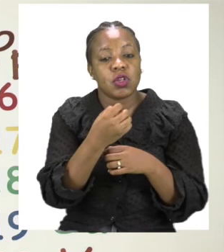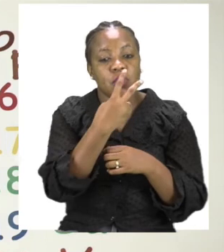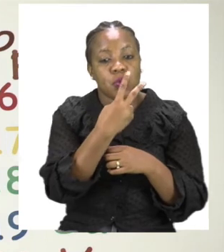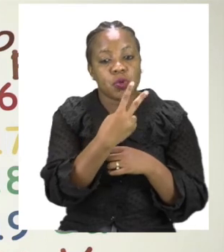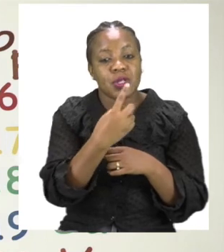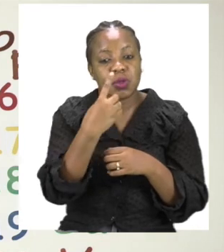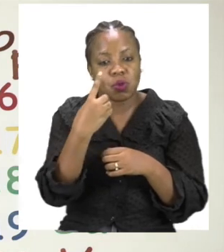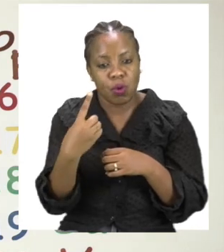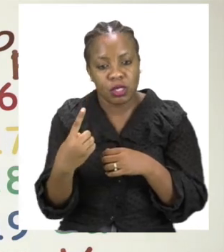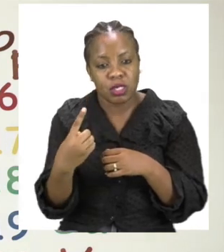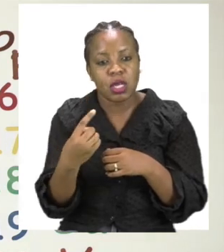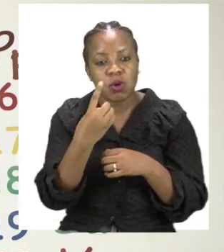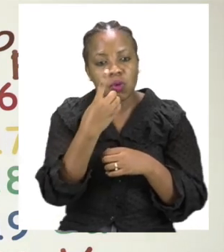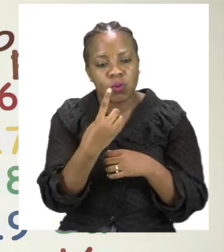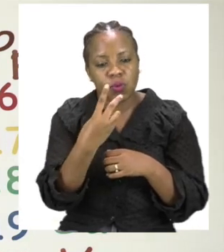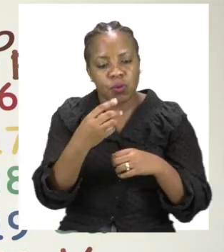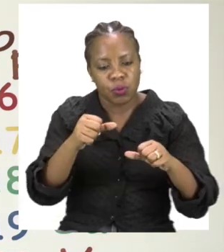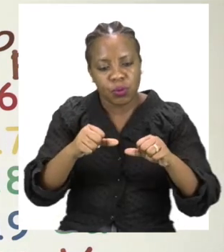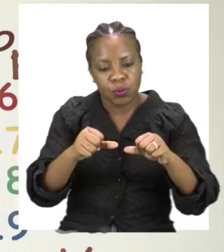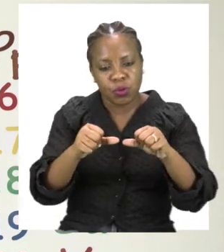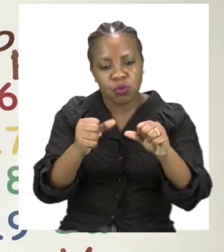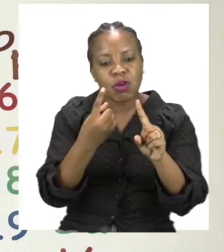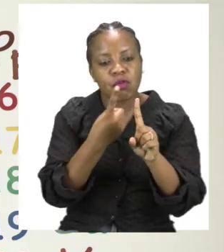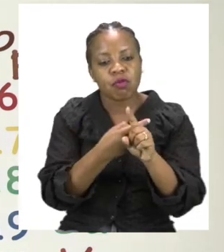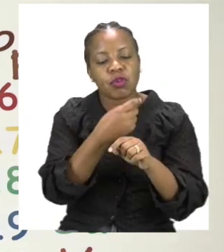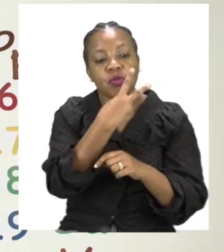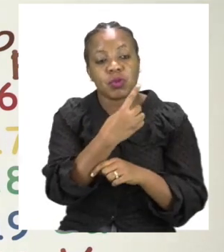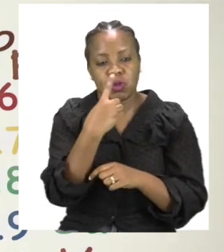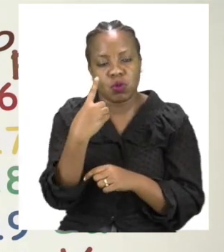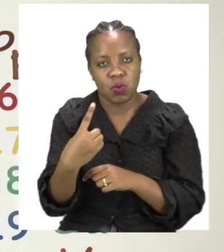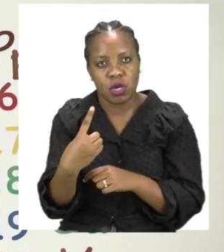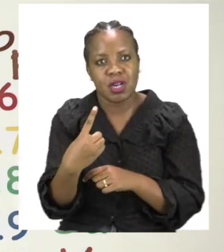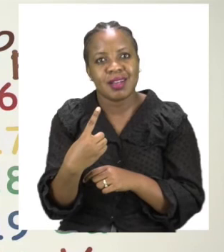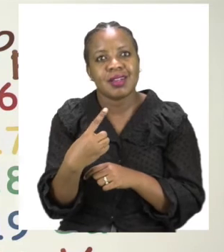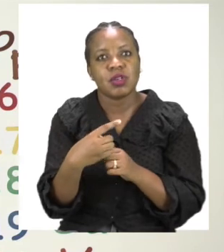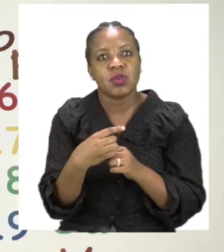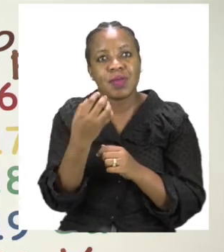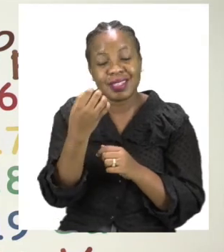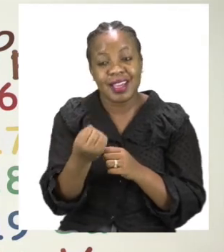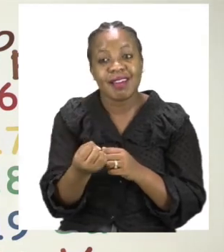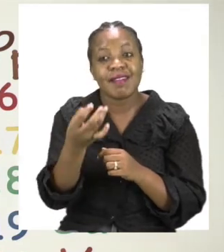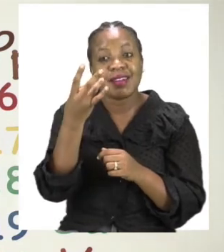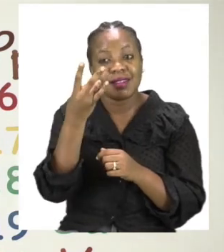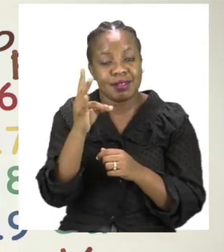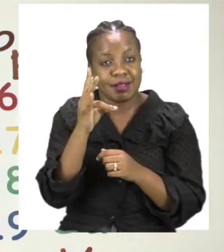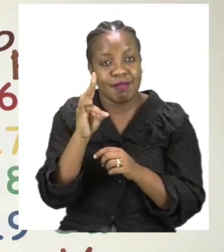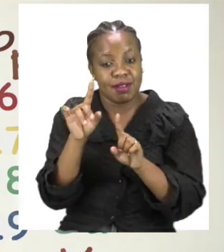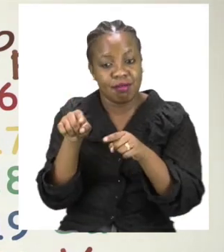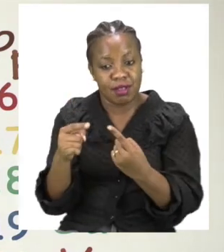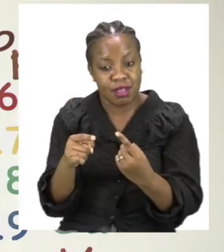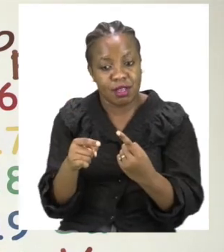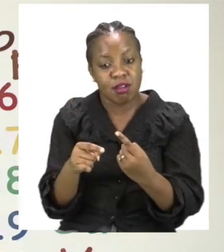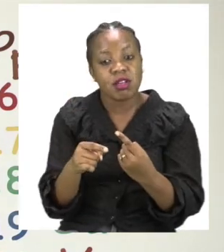to count on from 21. Let's go. First, we need 7 counters. So we are going to